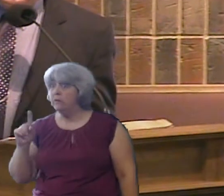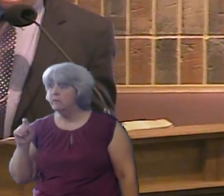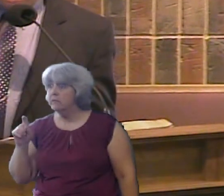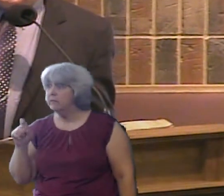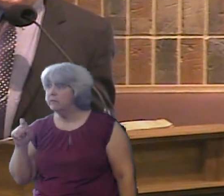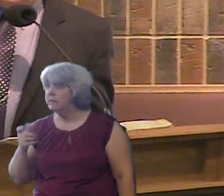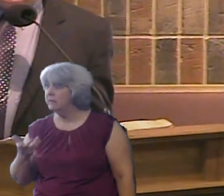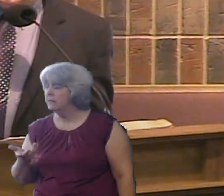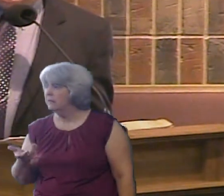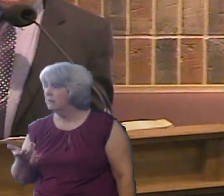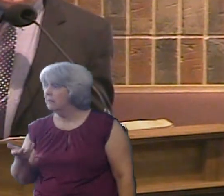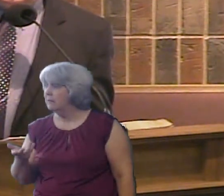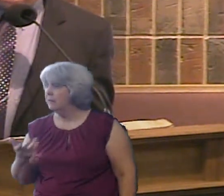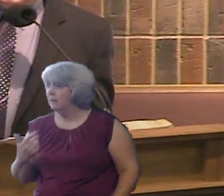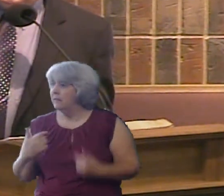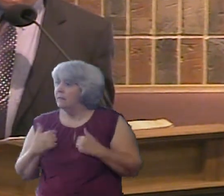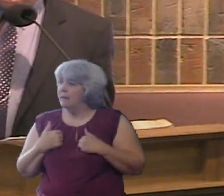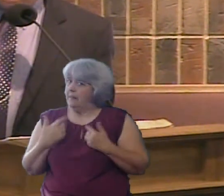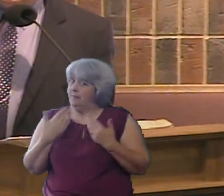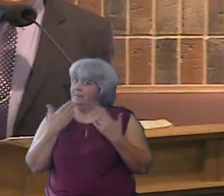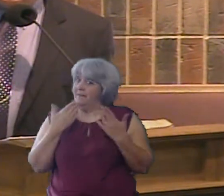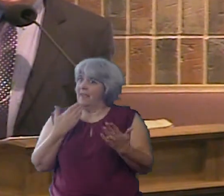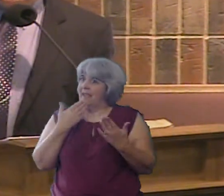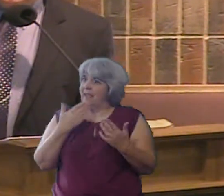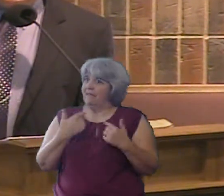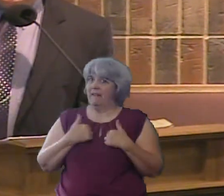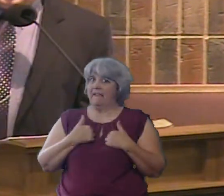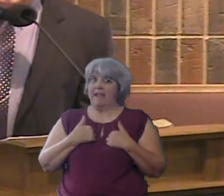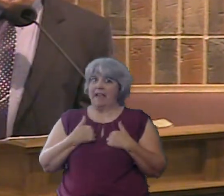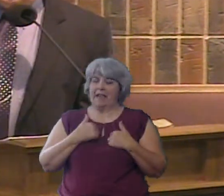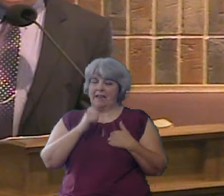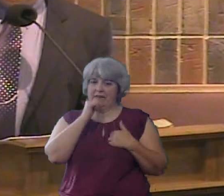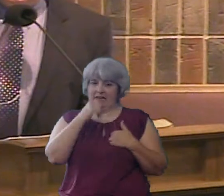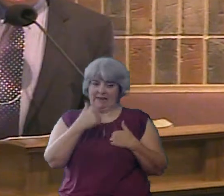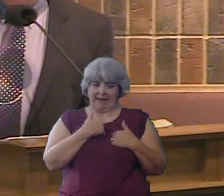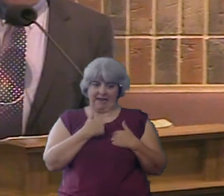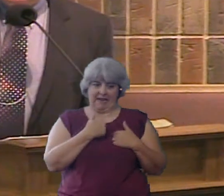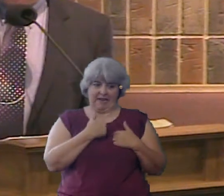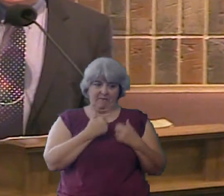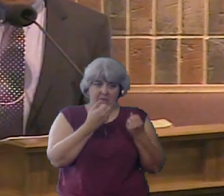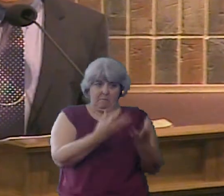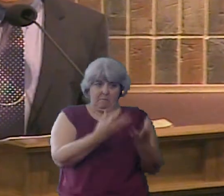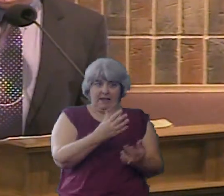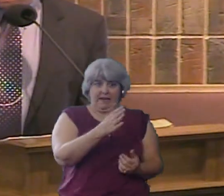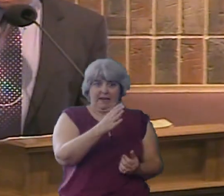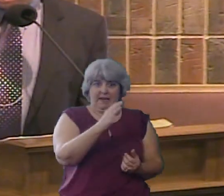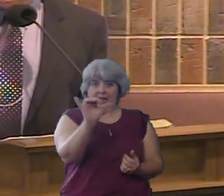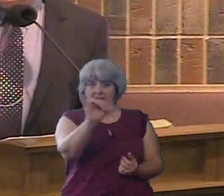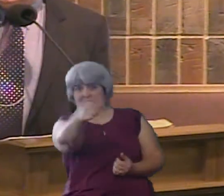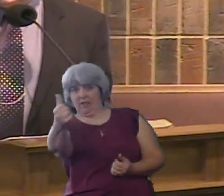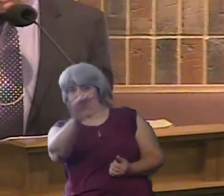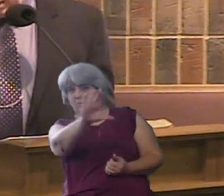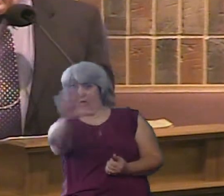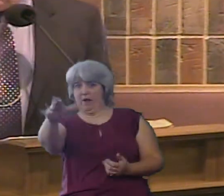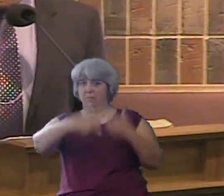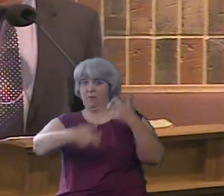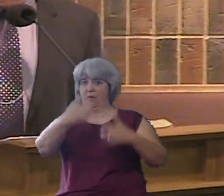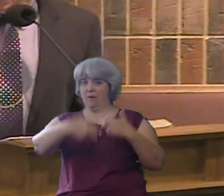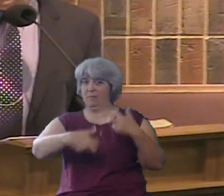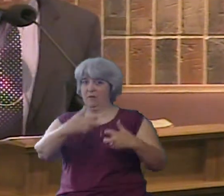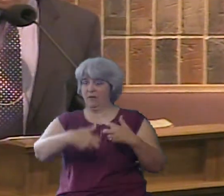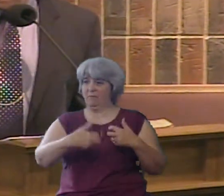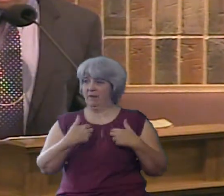I'm thankful that I haven't had to deal with many of the problems that so many that I know in my life have had to deal with. So yeah, we